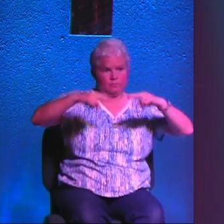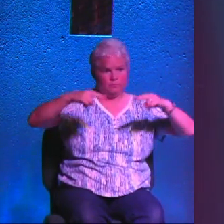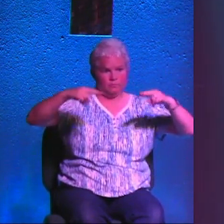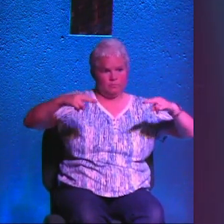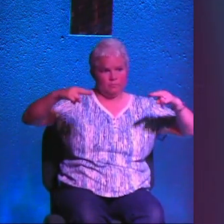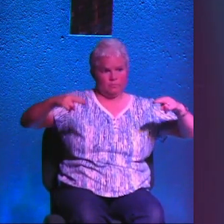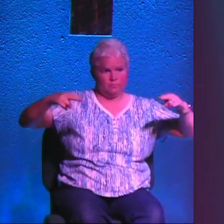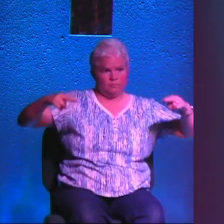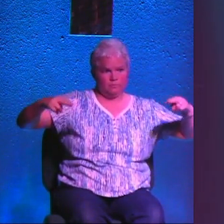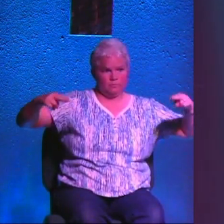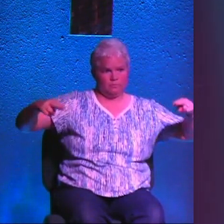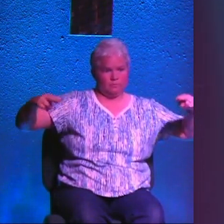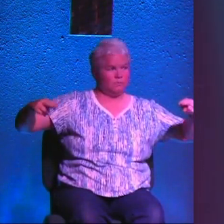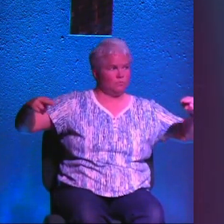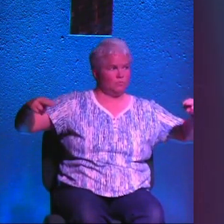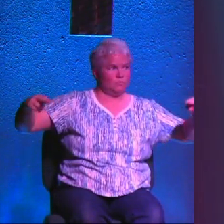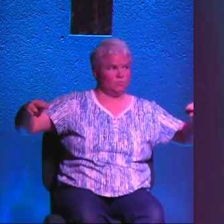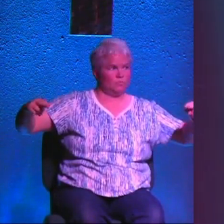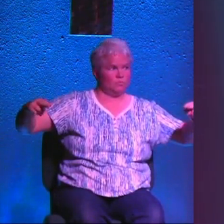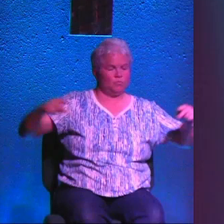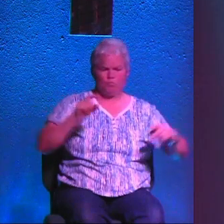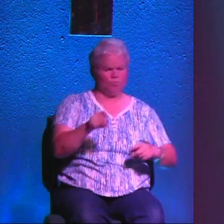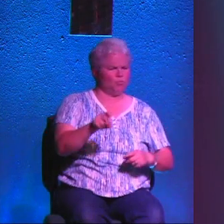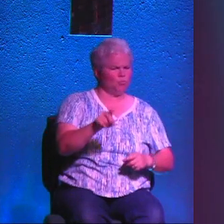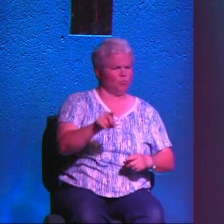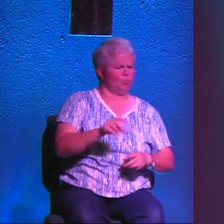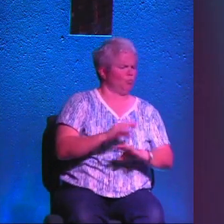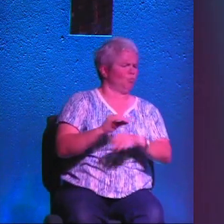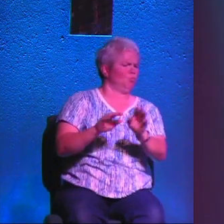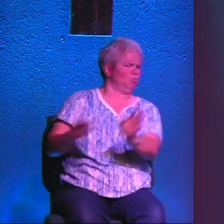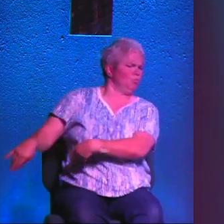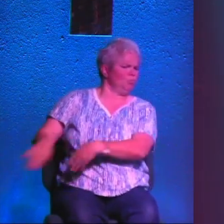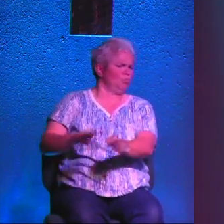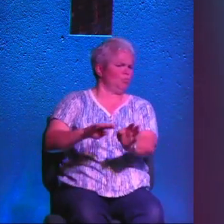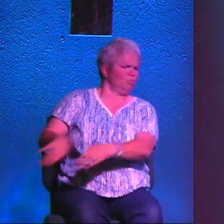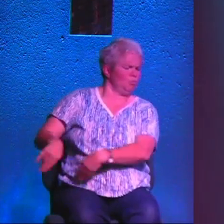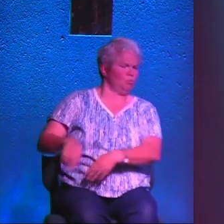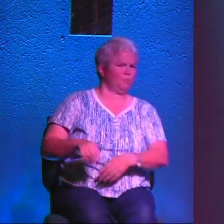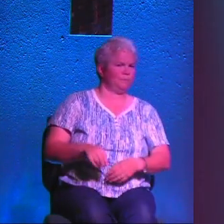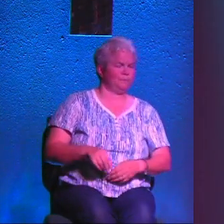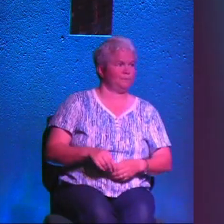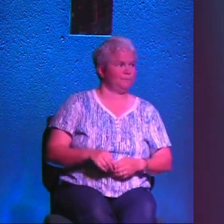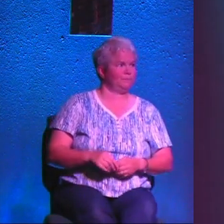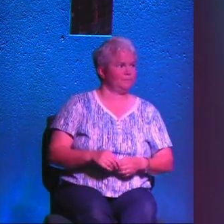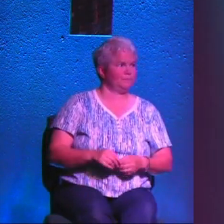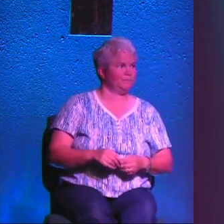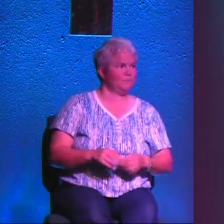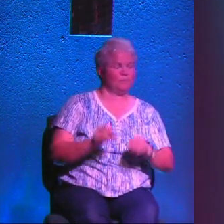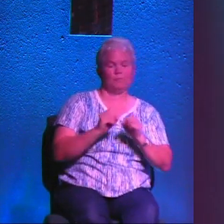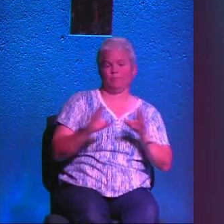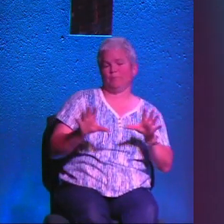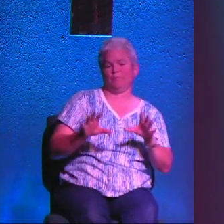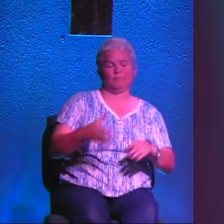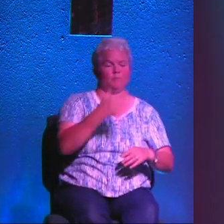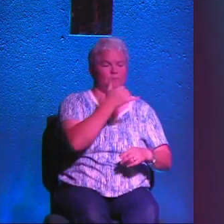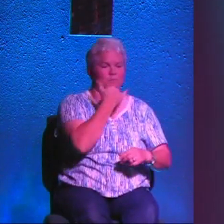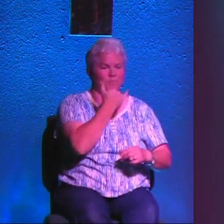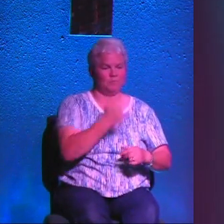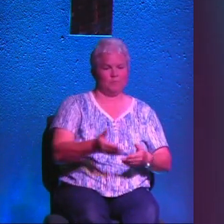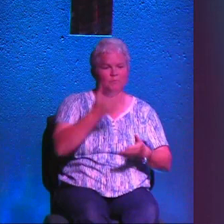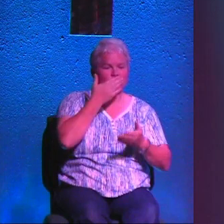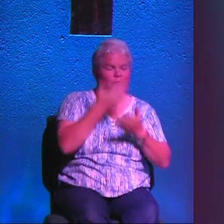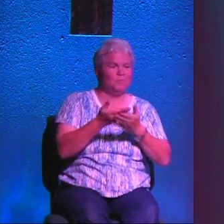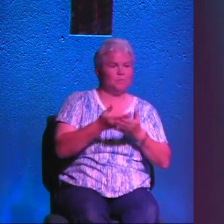blaming our BLTs on everything instead of our own human desires. Let me tell you guys, there's nothing wrong with a